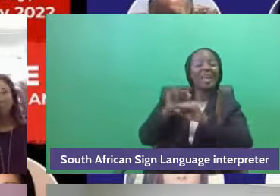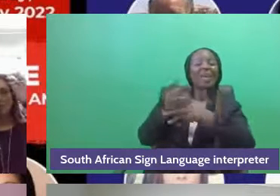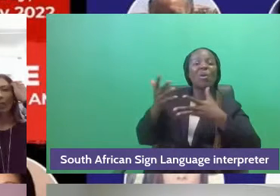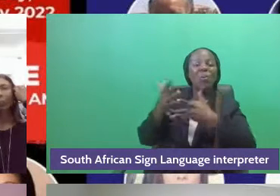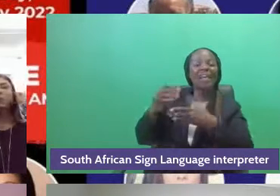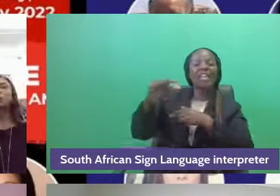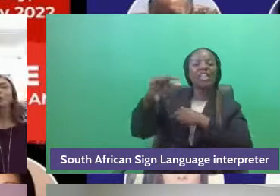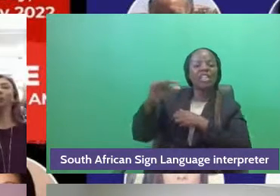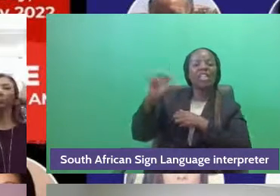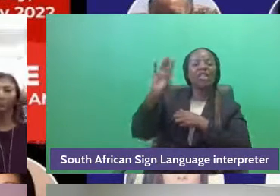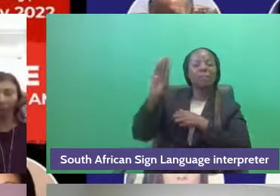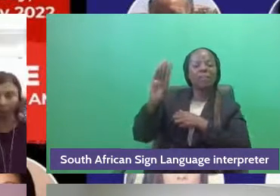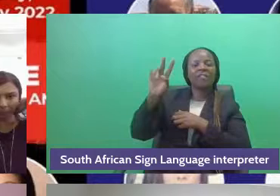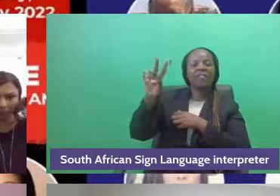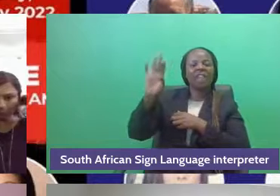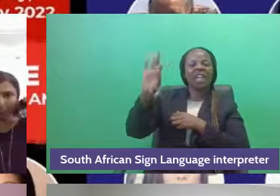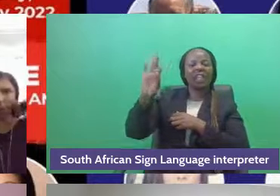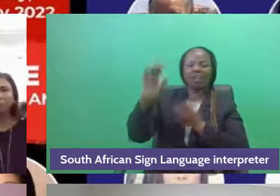GBVF.